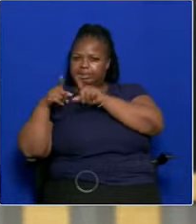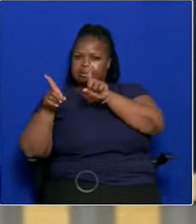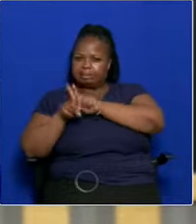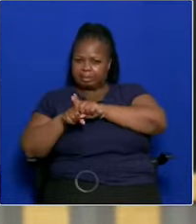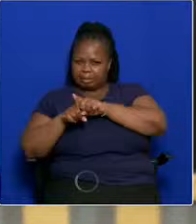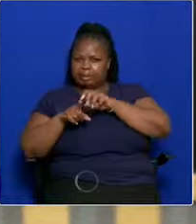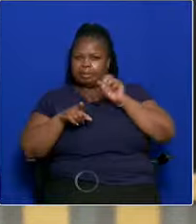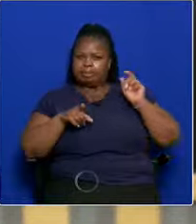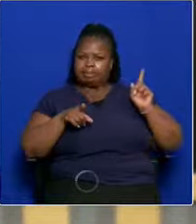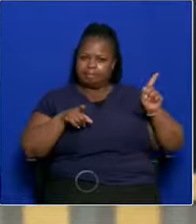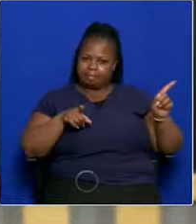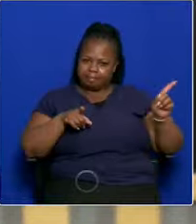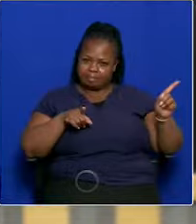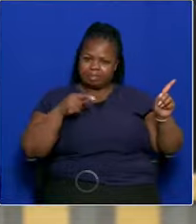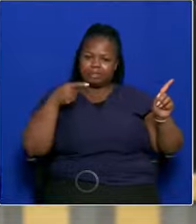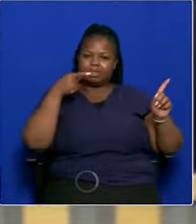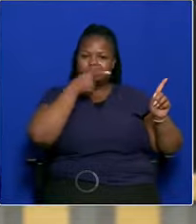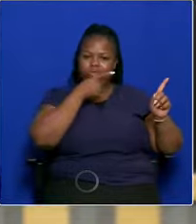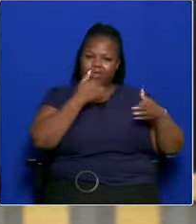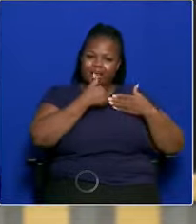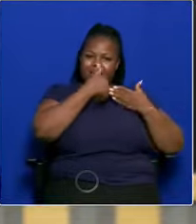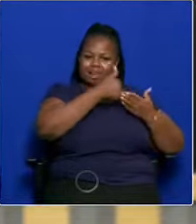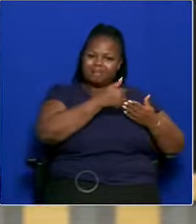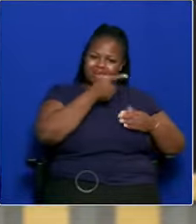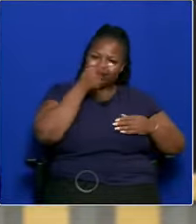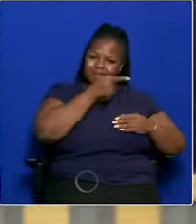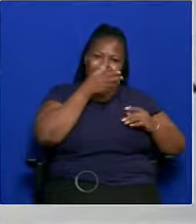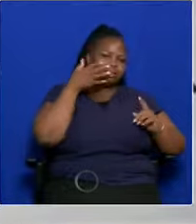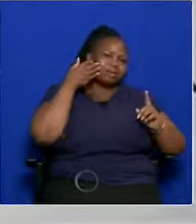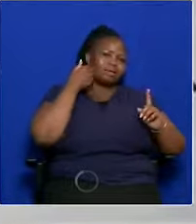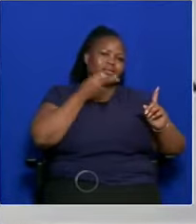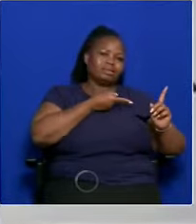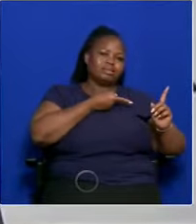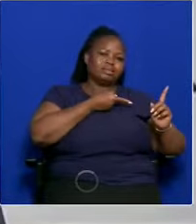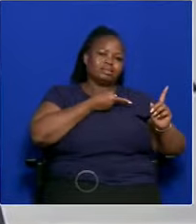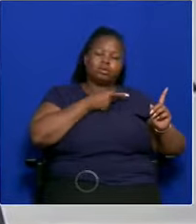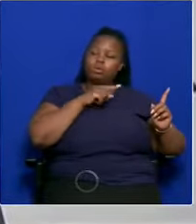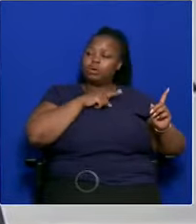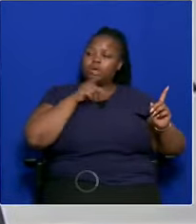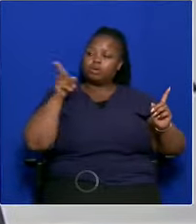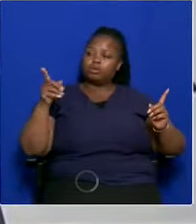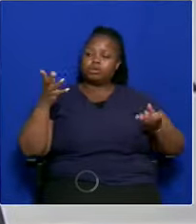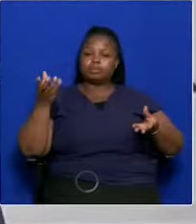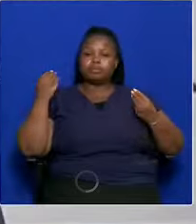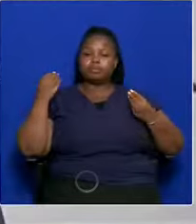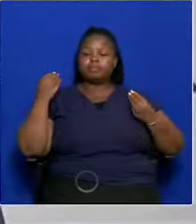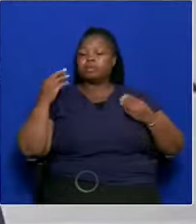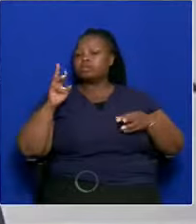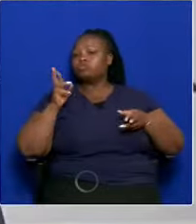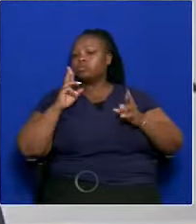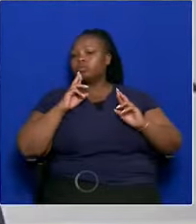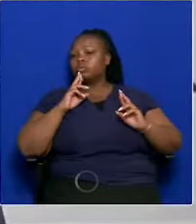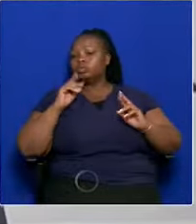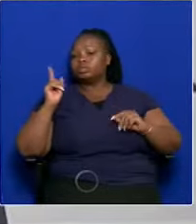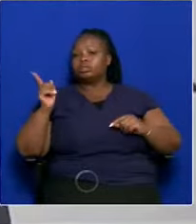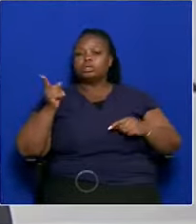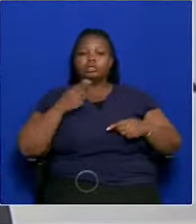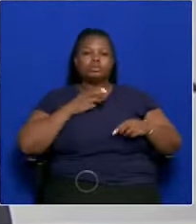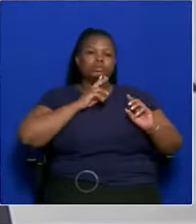with you getting a report from Nkosi and then going to respond to Mr.